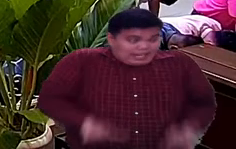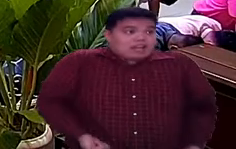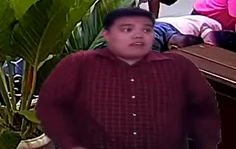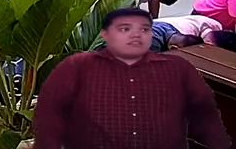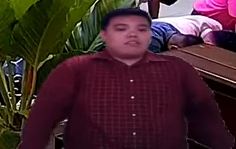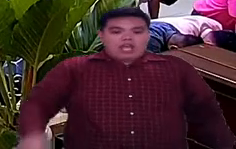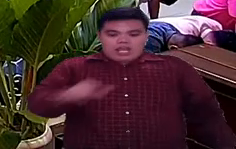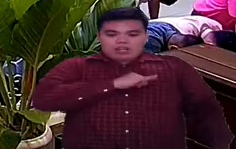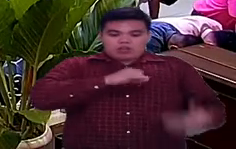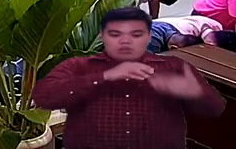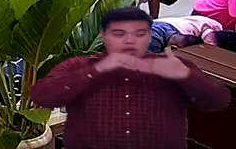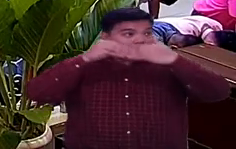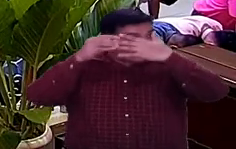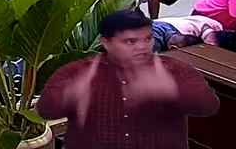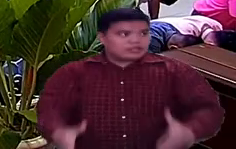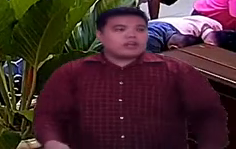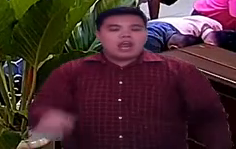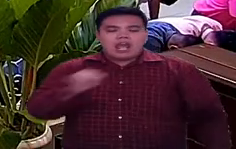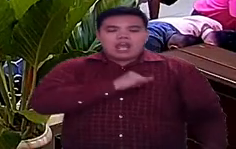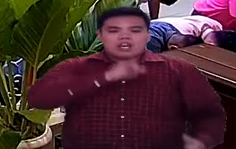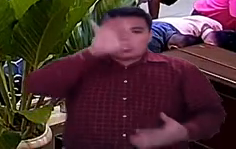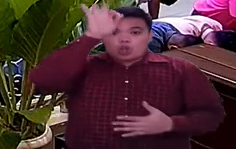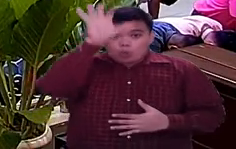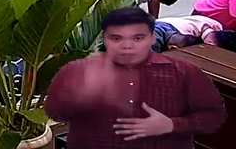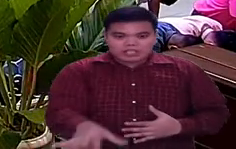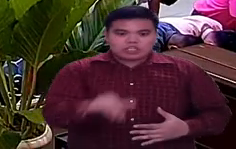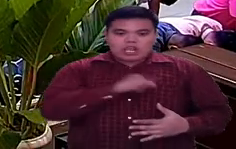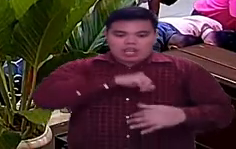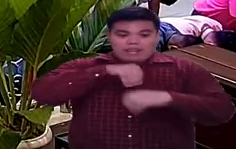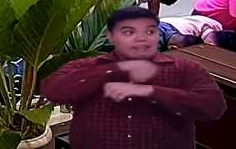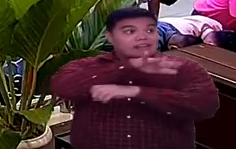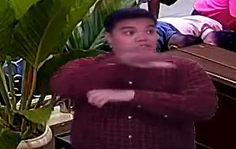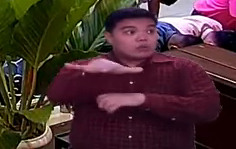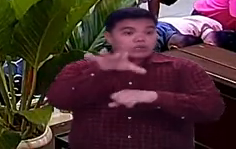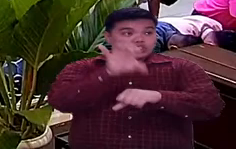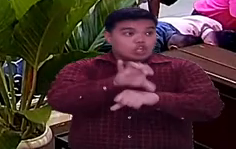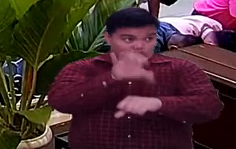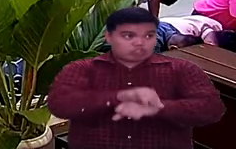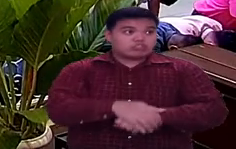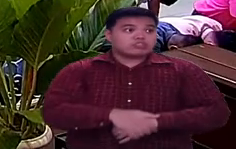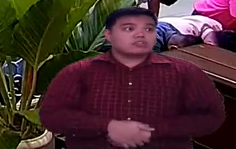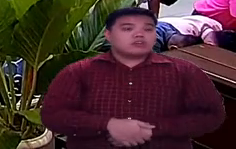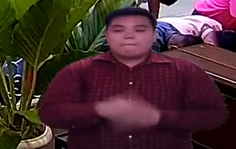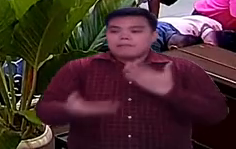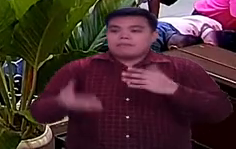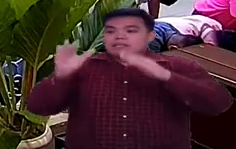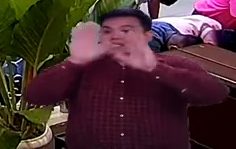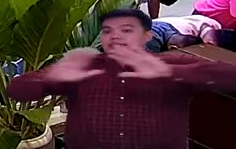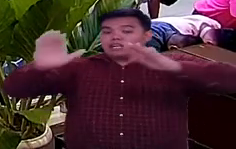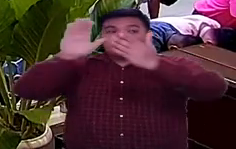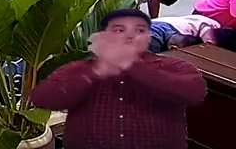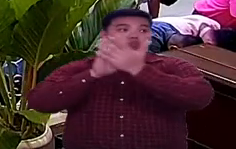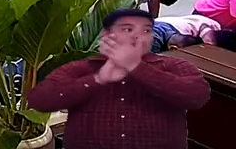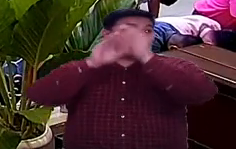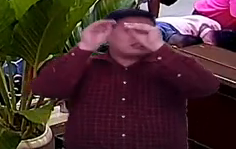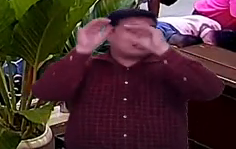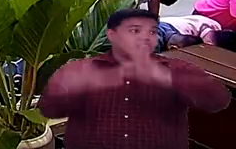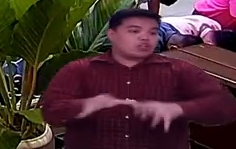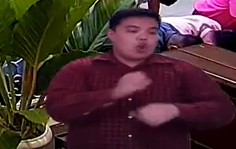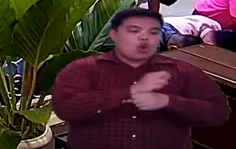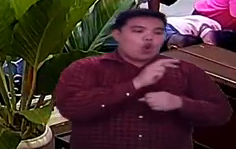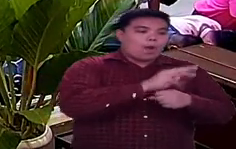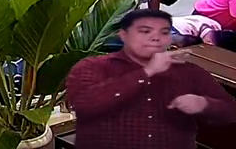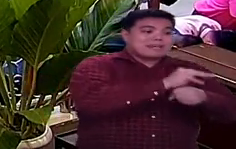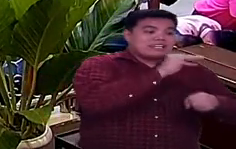from now on, if you're a leader, if you're a pastor, if you're an influencer in your church, maybe you're a Sunday school teacher, maybe you're a